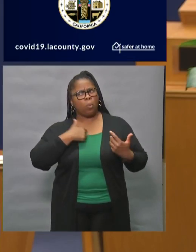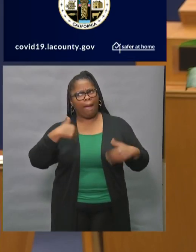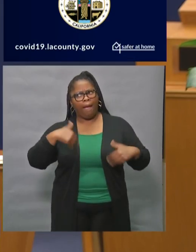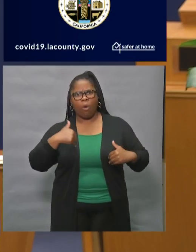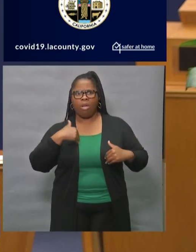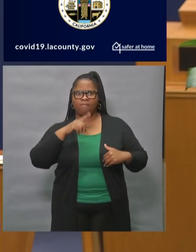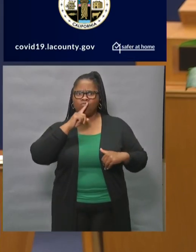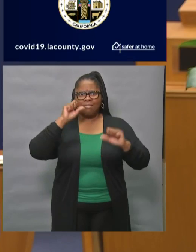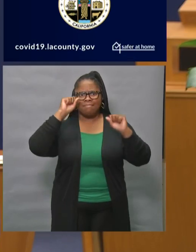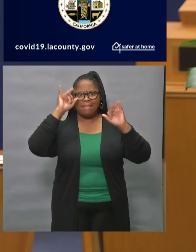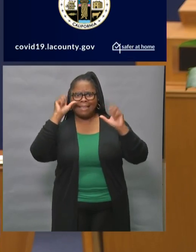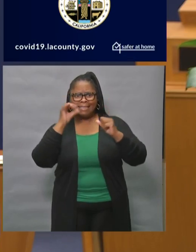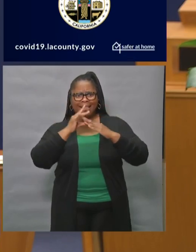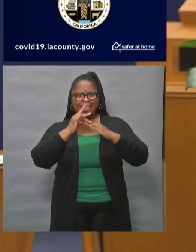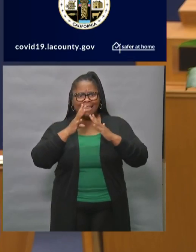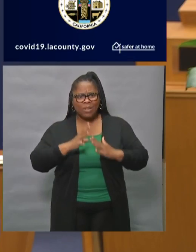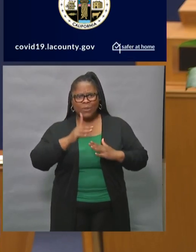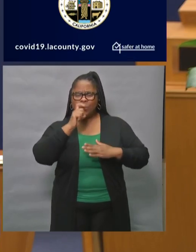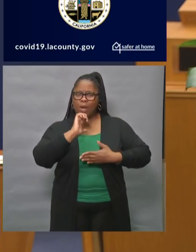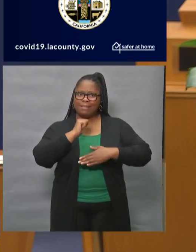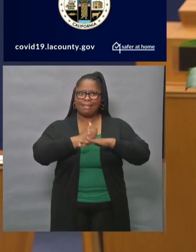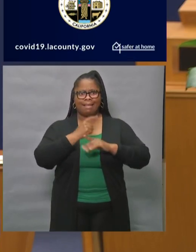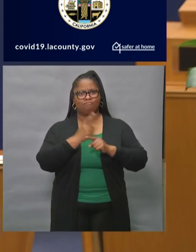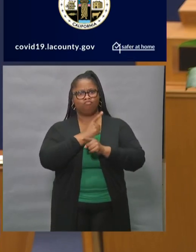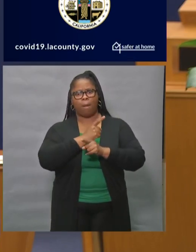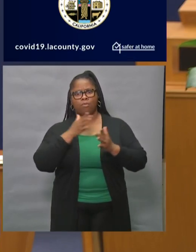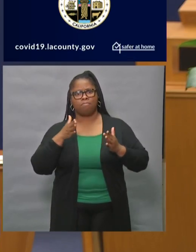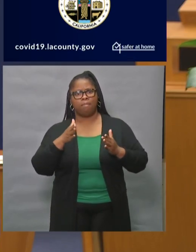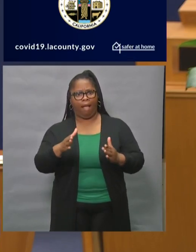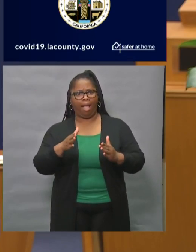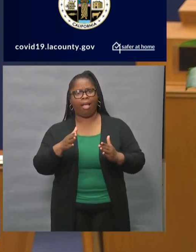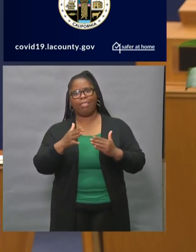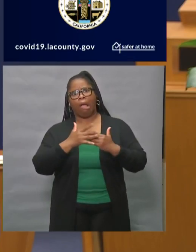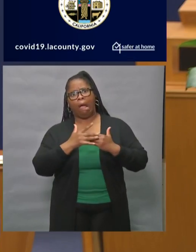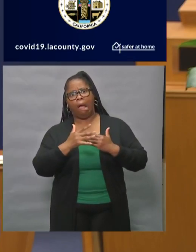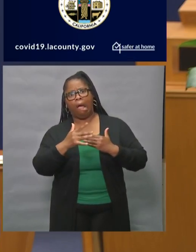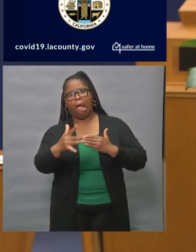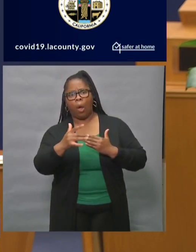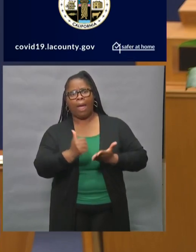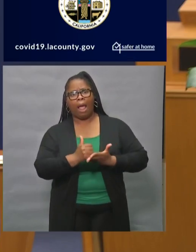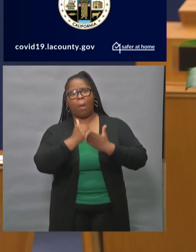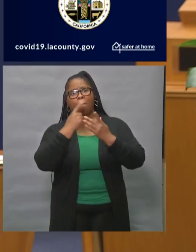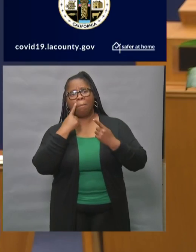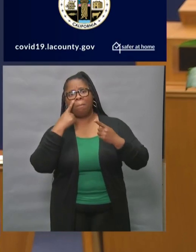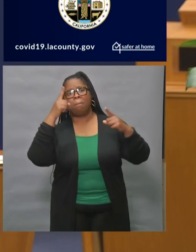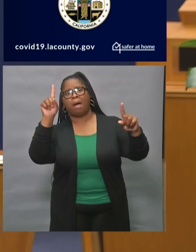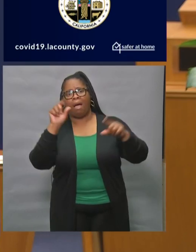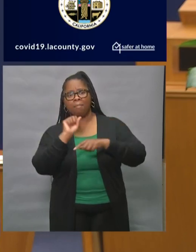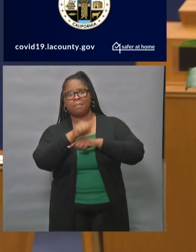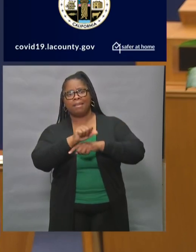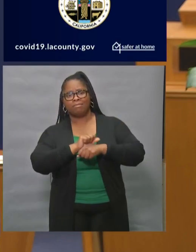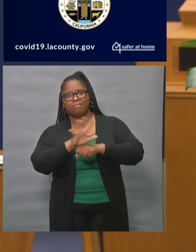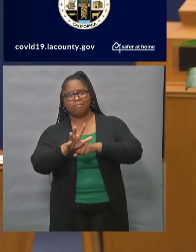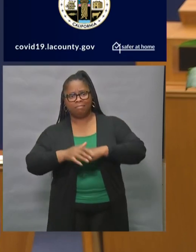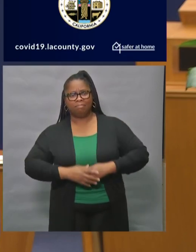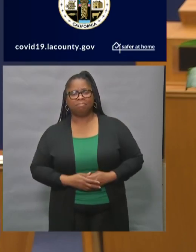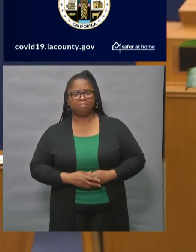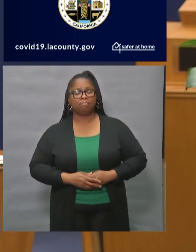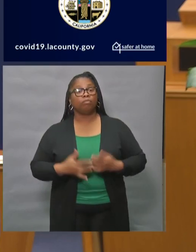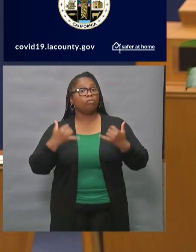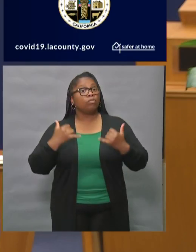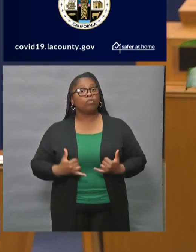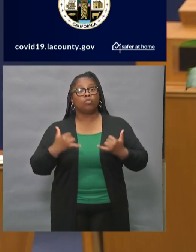leaders that are really setting forward a course that will get us to the other side. I do want to update you today on our